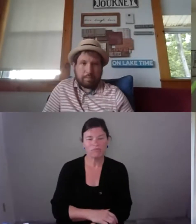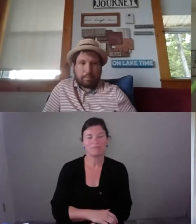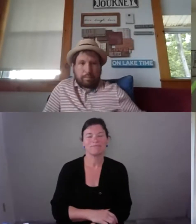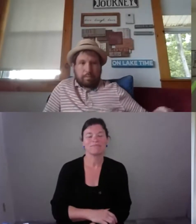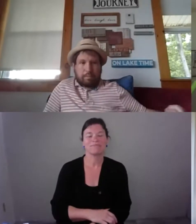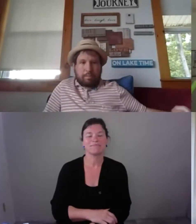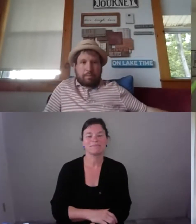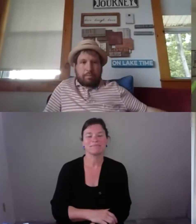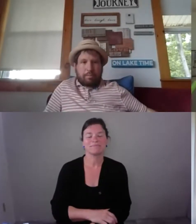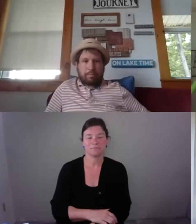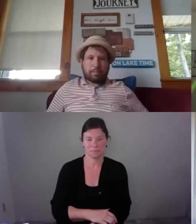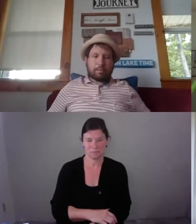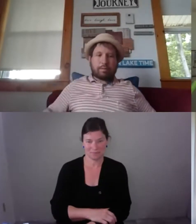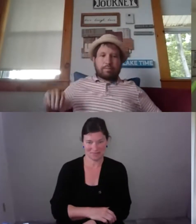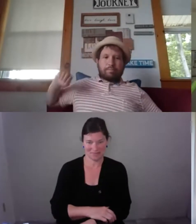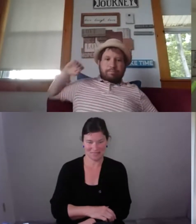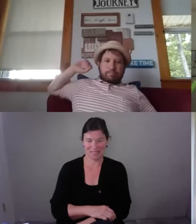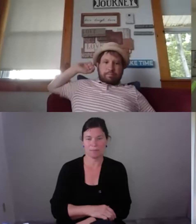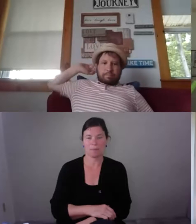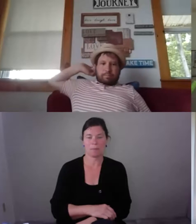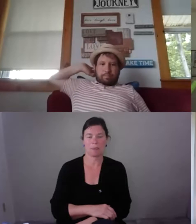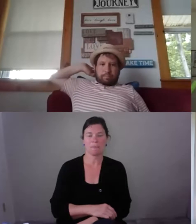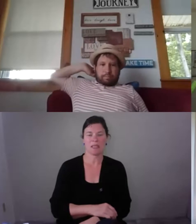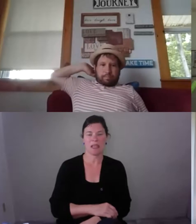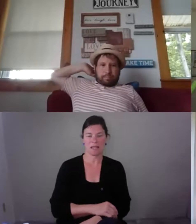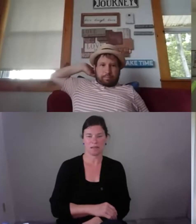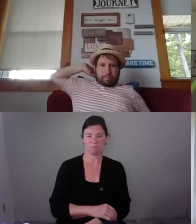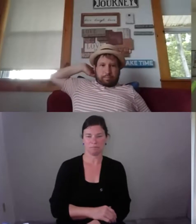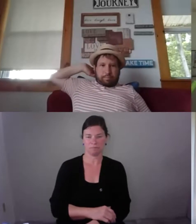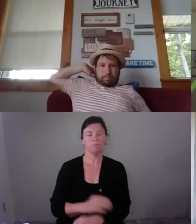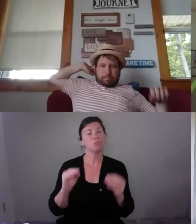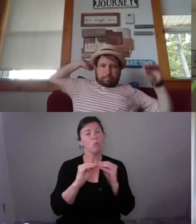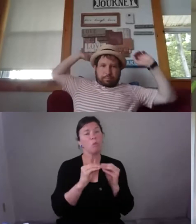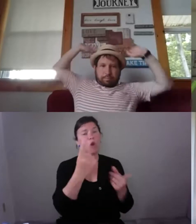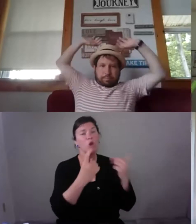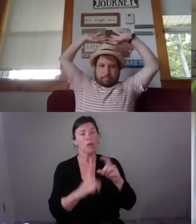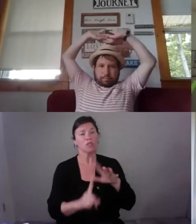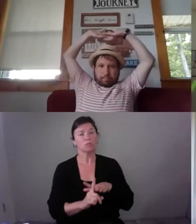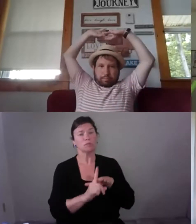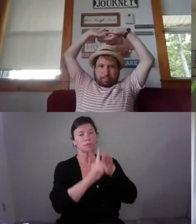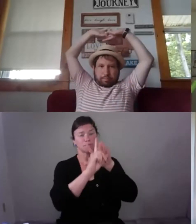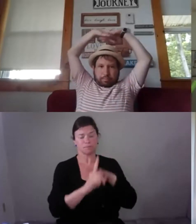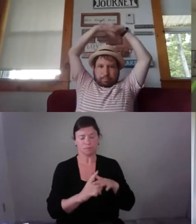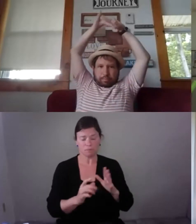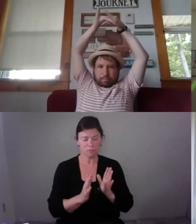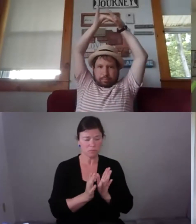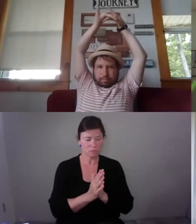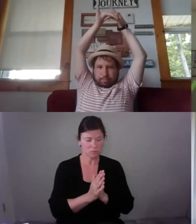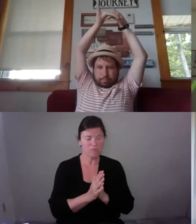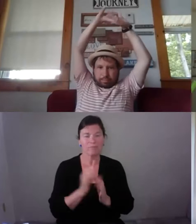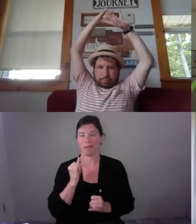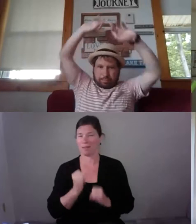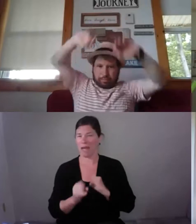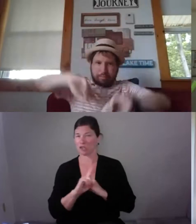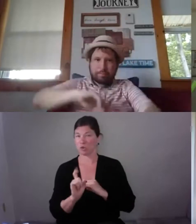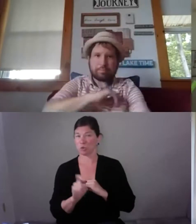and well, now with the questions are popping in. Maybe let me ask this last one,